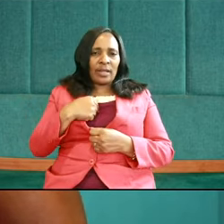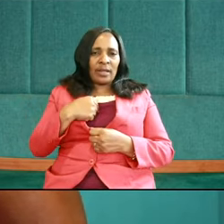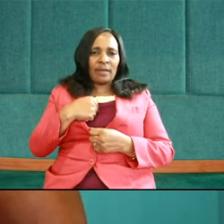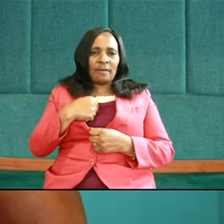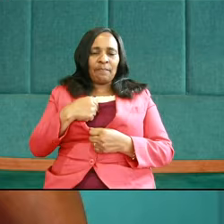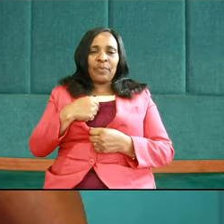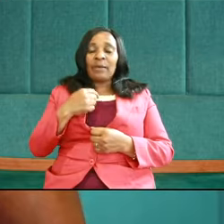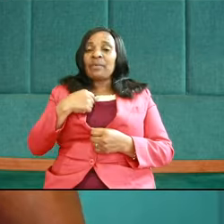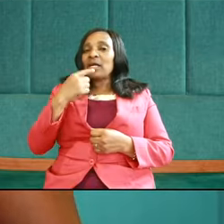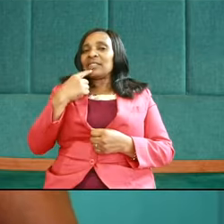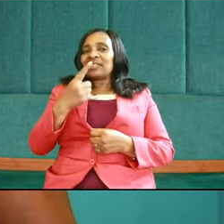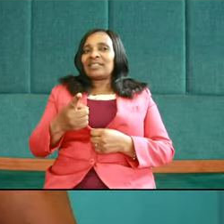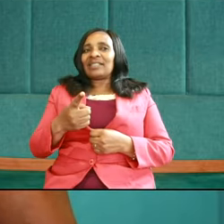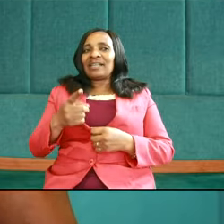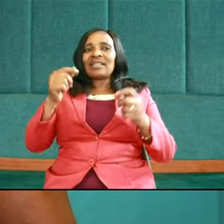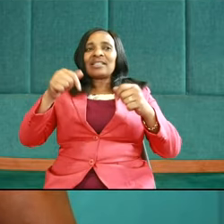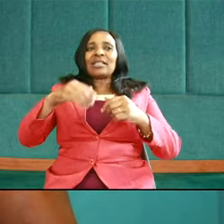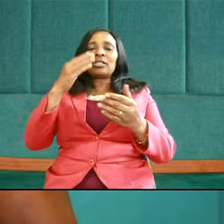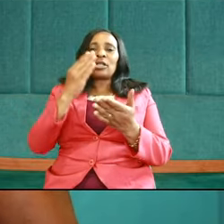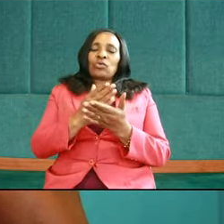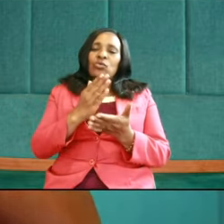I would say that this is true,